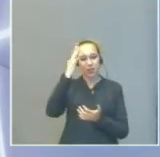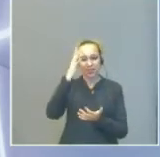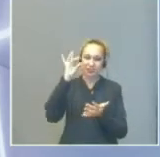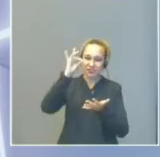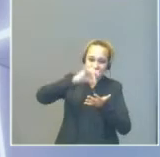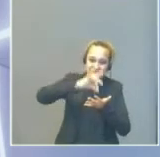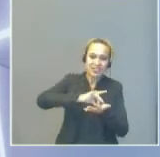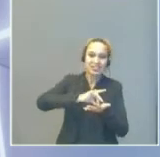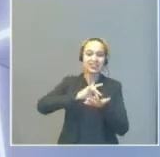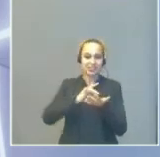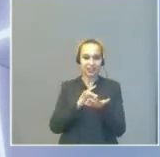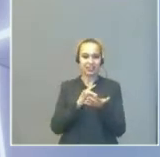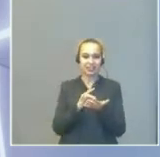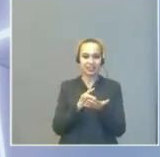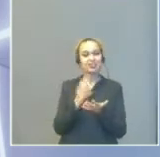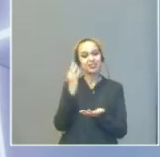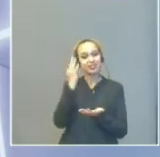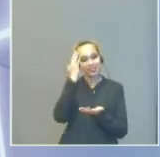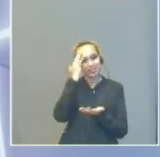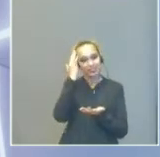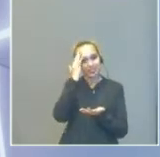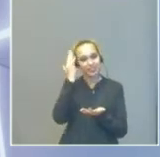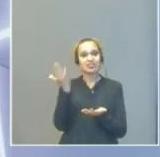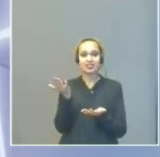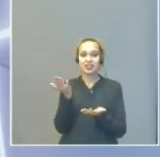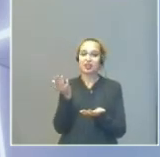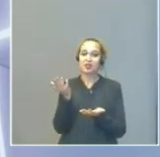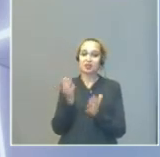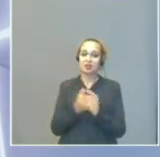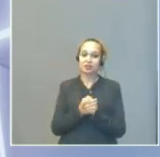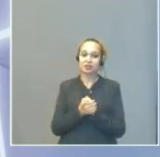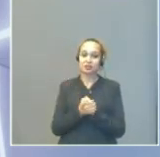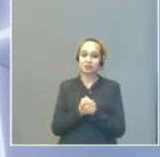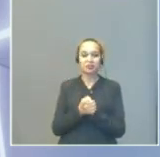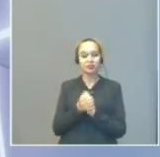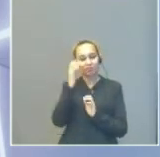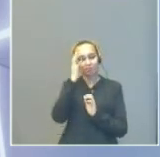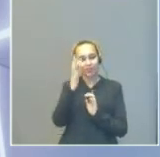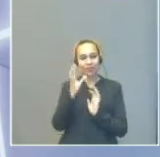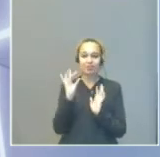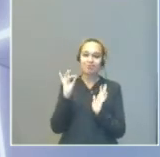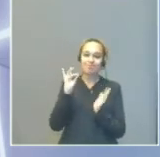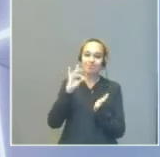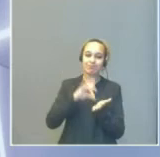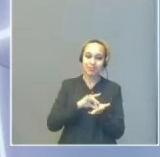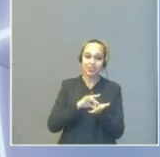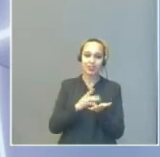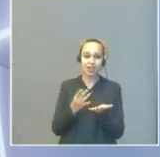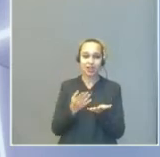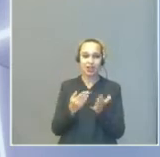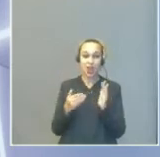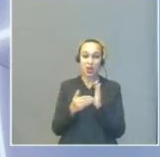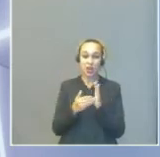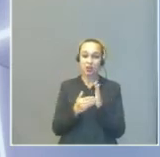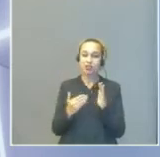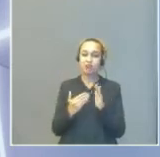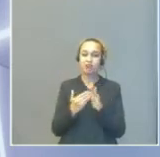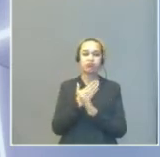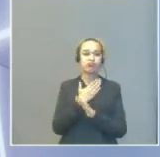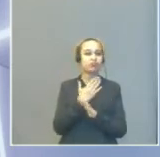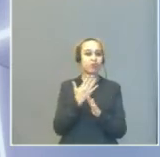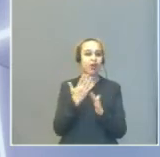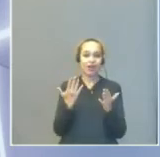or mirroring the same. Truly thinking is losing our boundaries. It is meeting a world